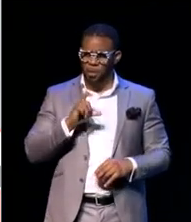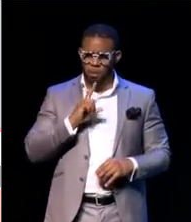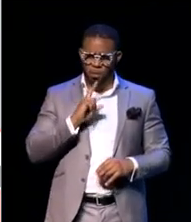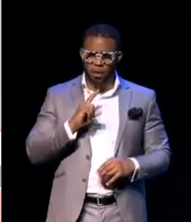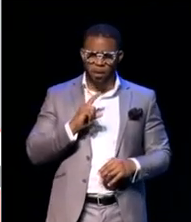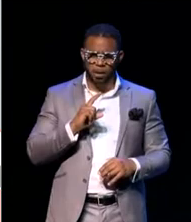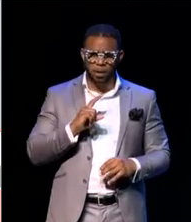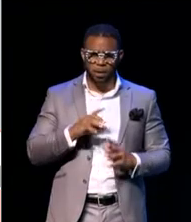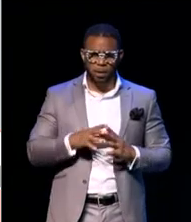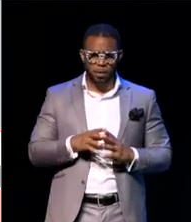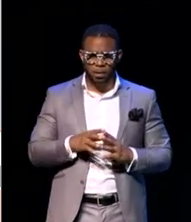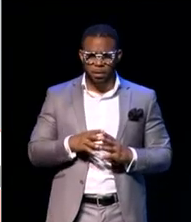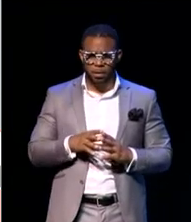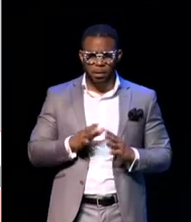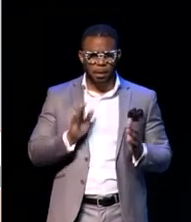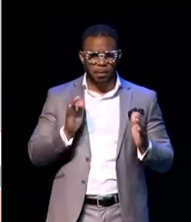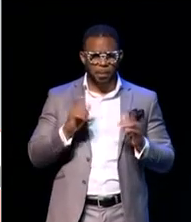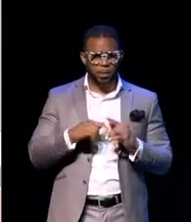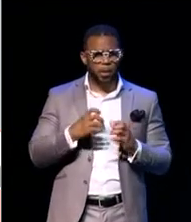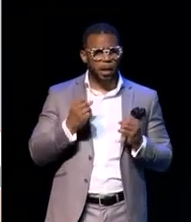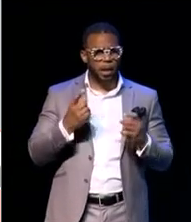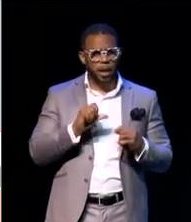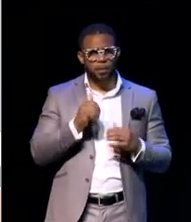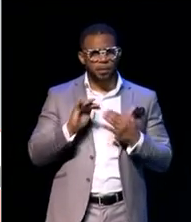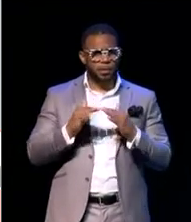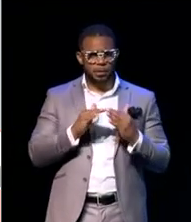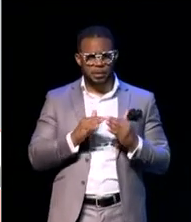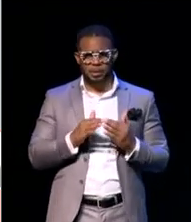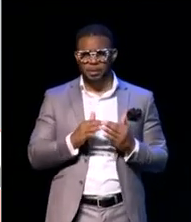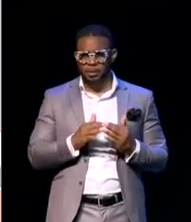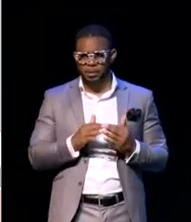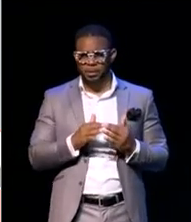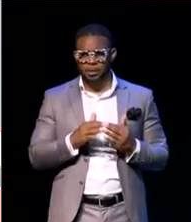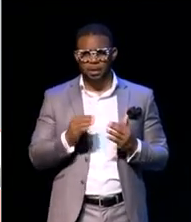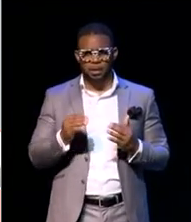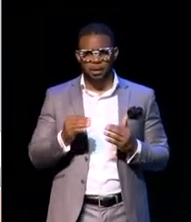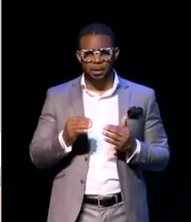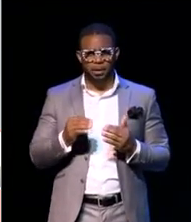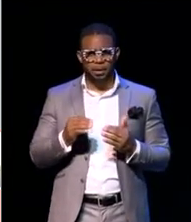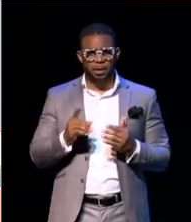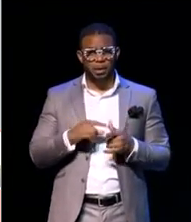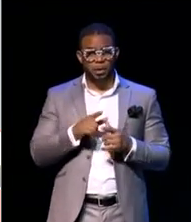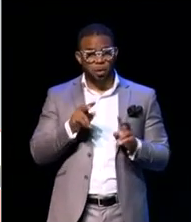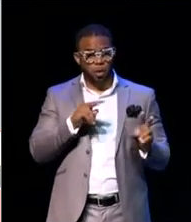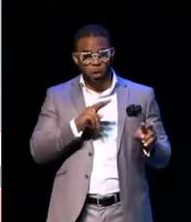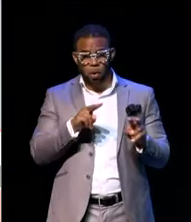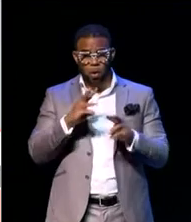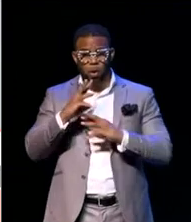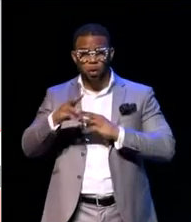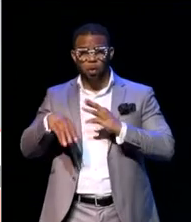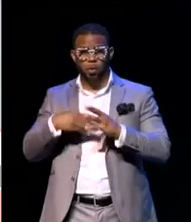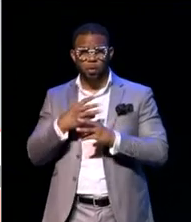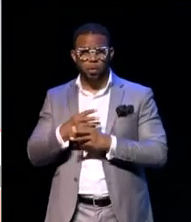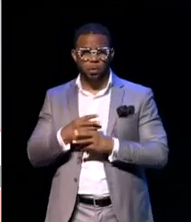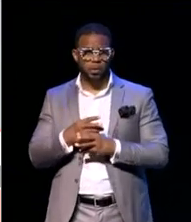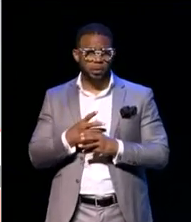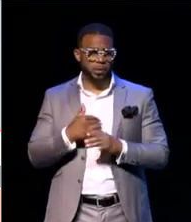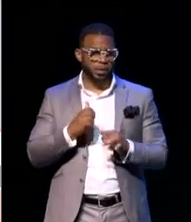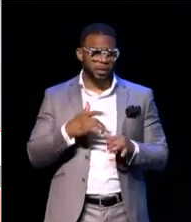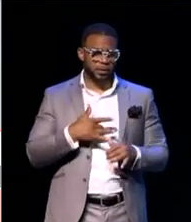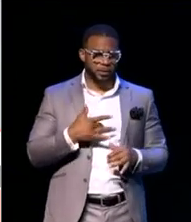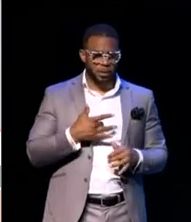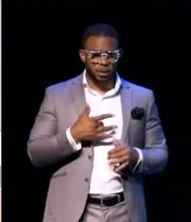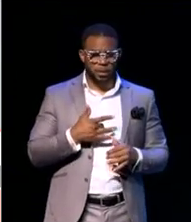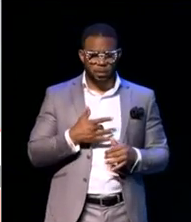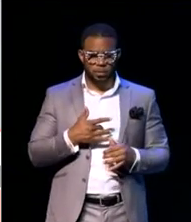we are compared to a lot of other cities. And then you look around the world and we can